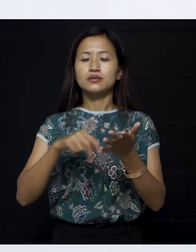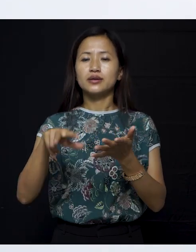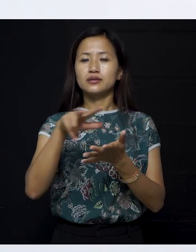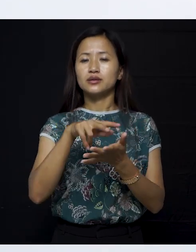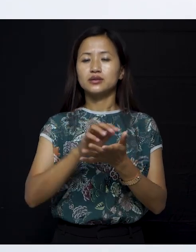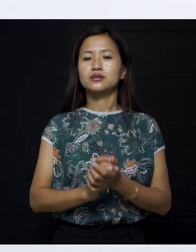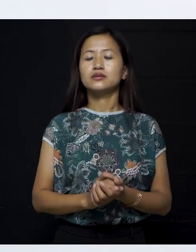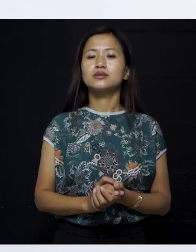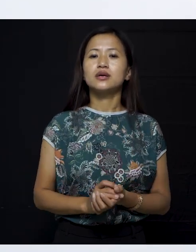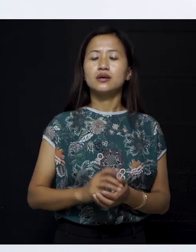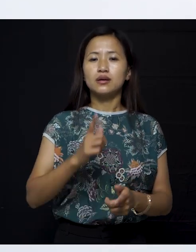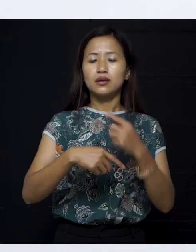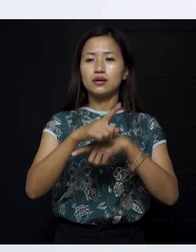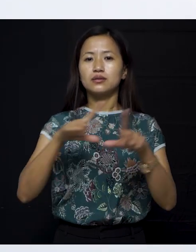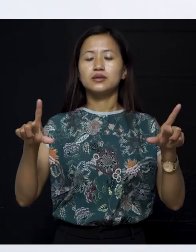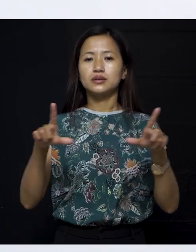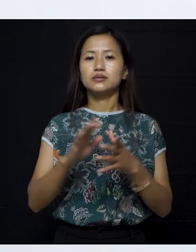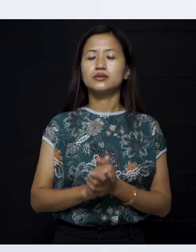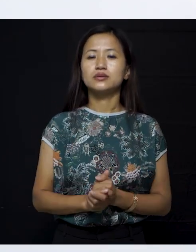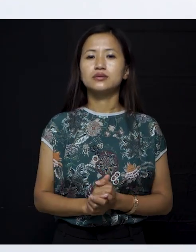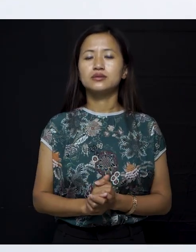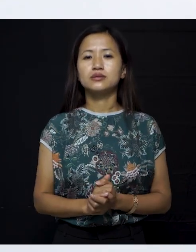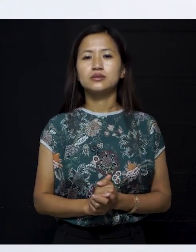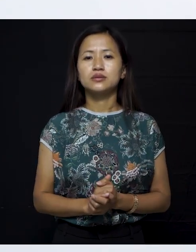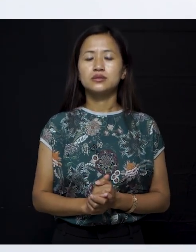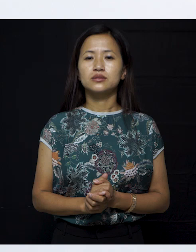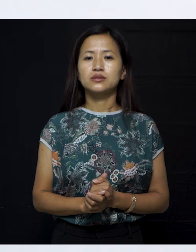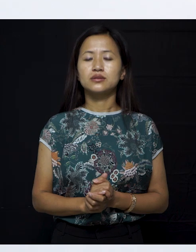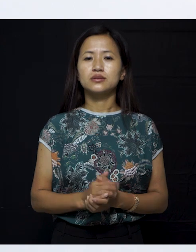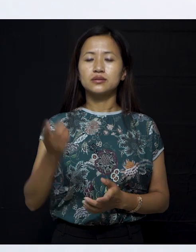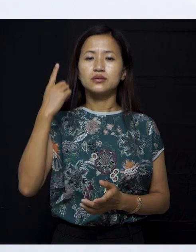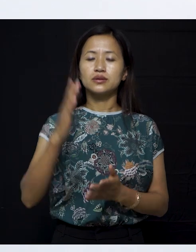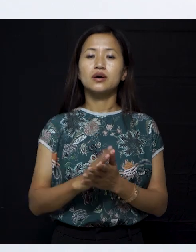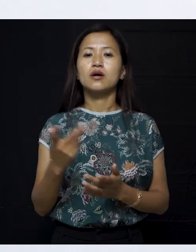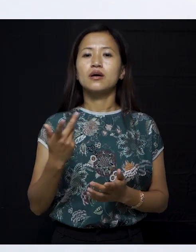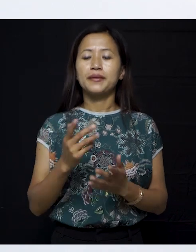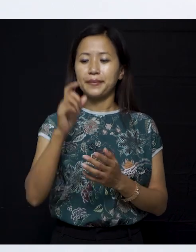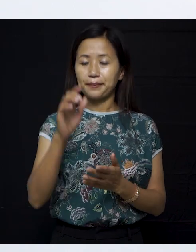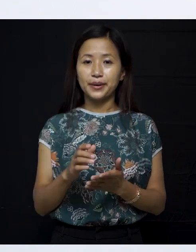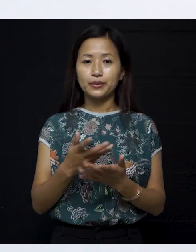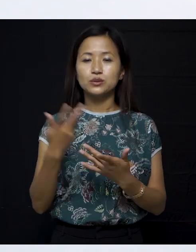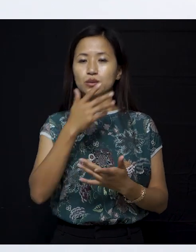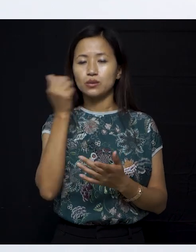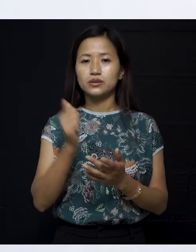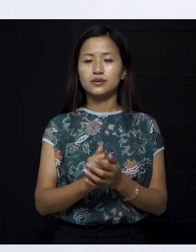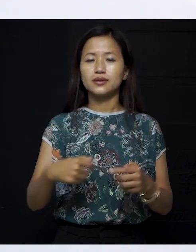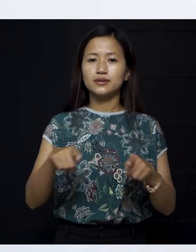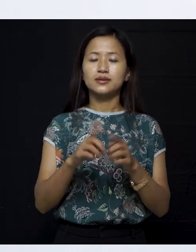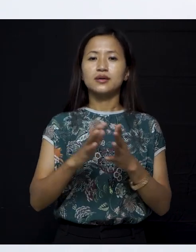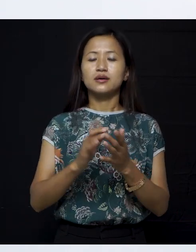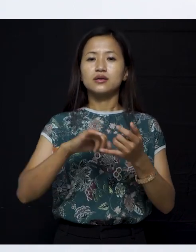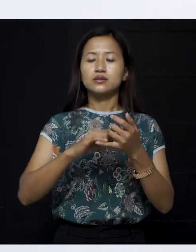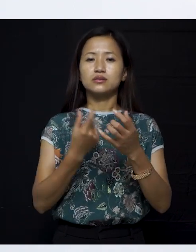language. So the Indians, earlier what happened was, I told you that there was Sanskrit and Urdu, which